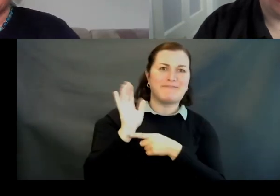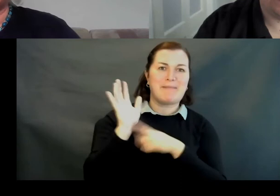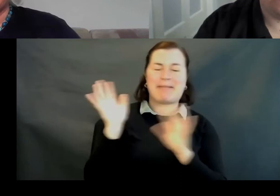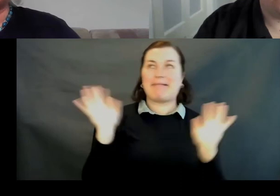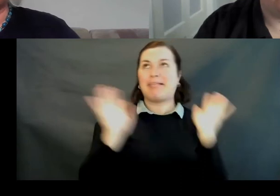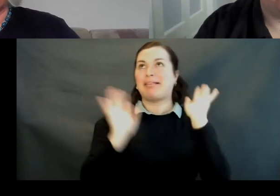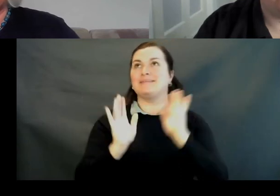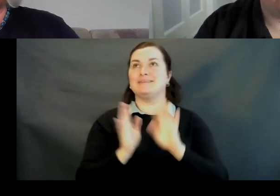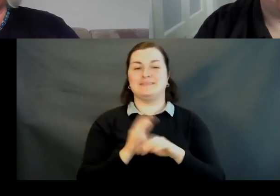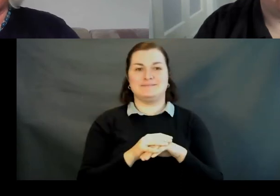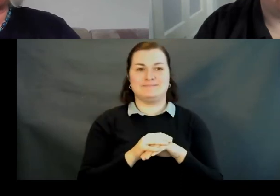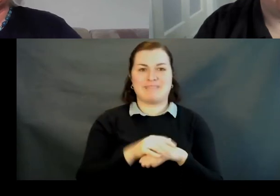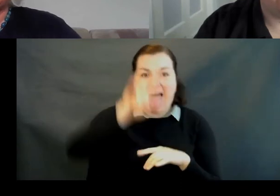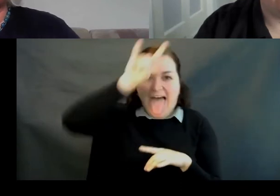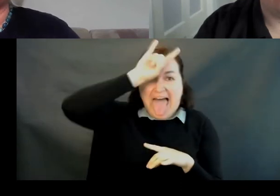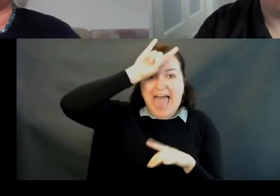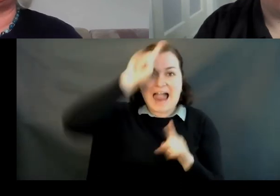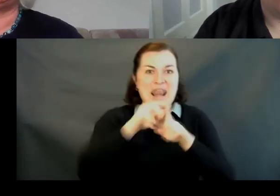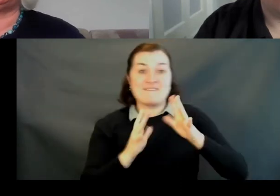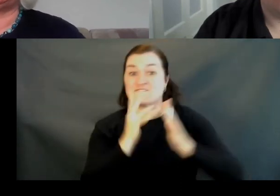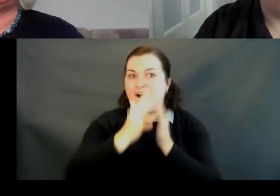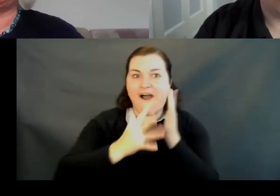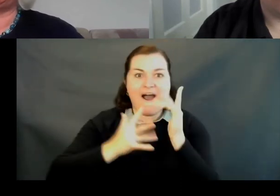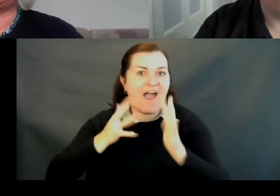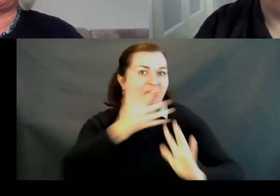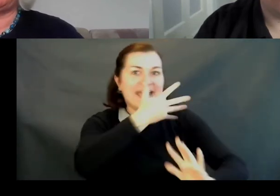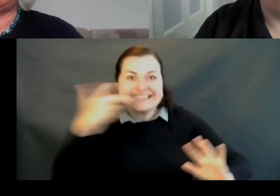So hell, yes. Fire and flame and heat.